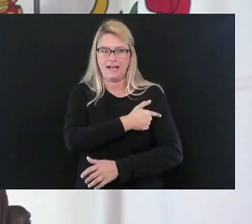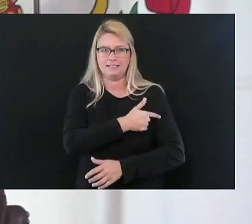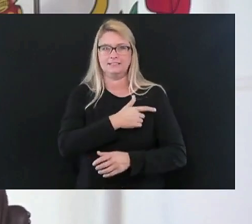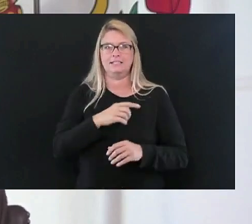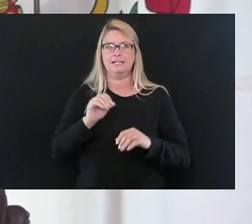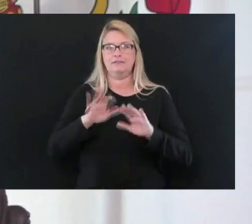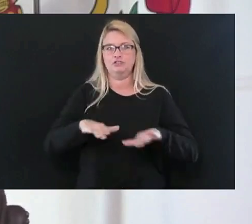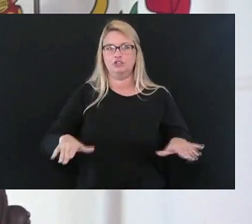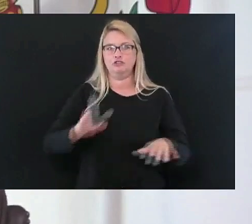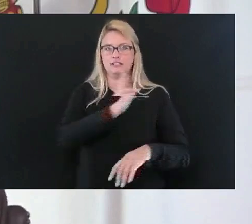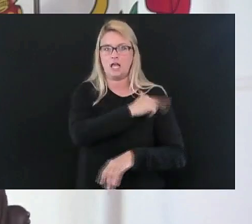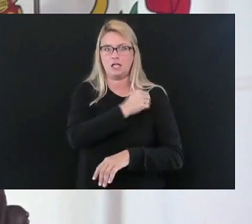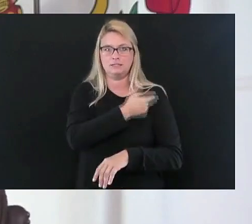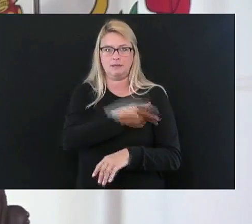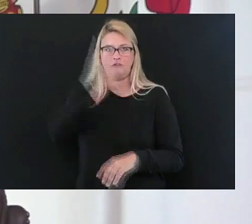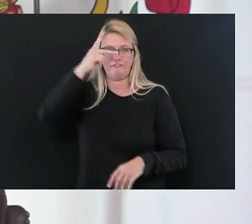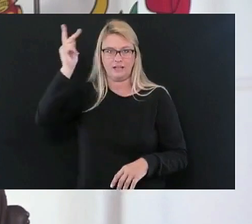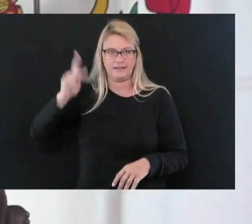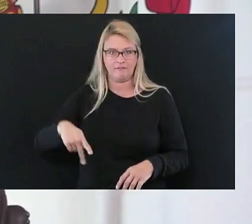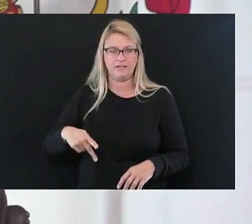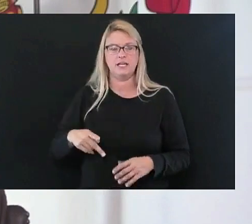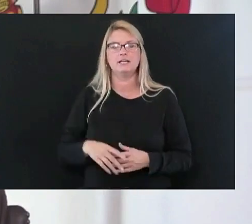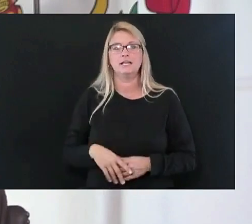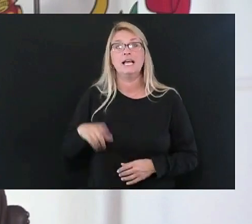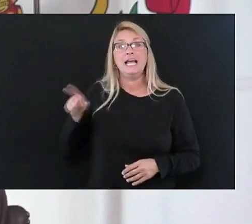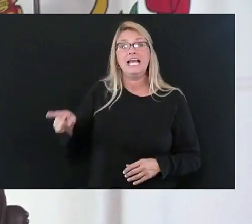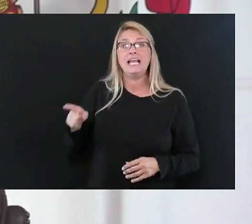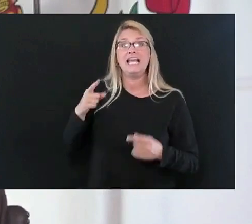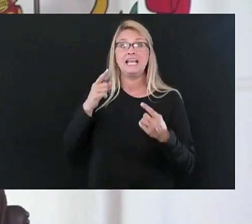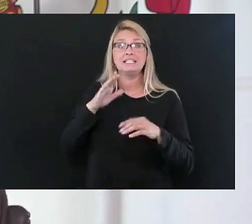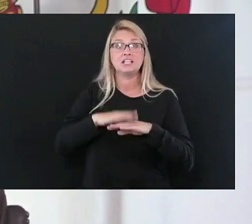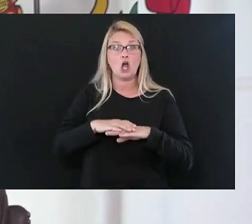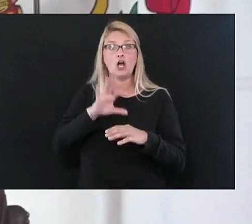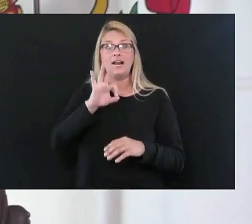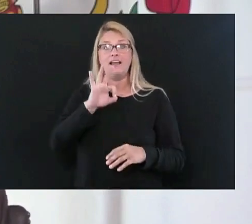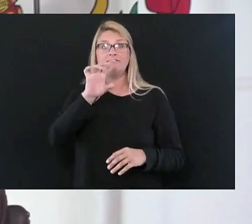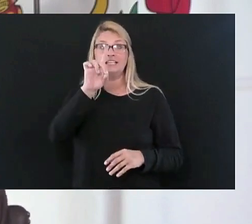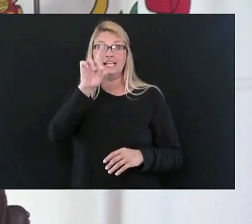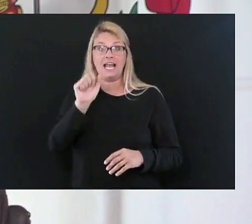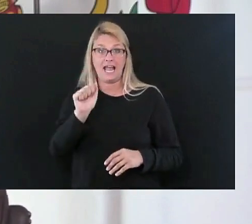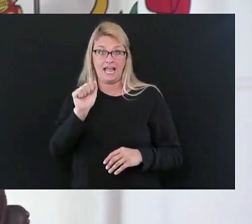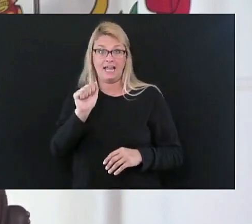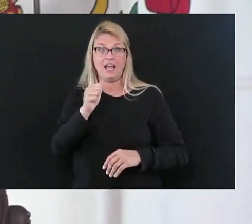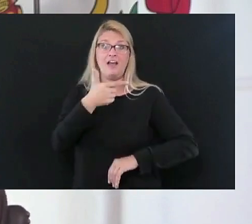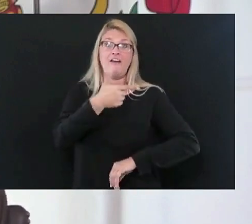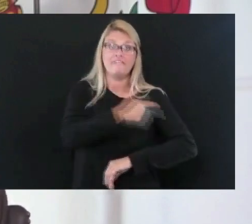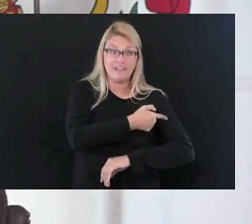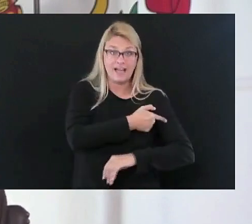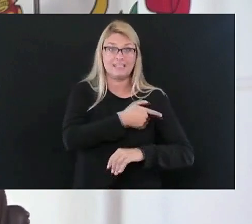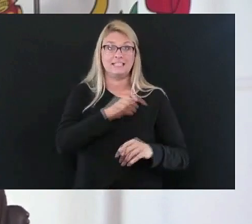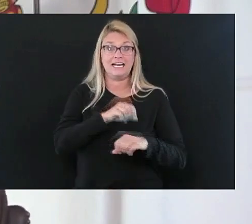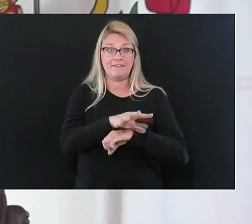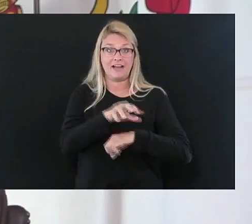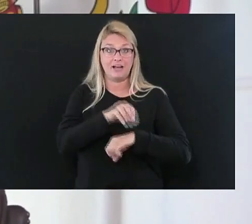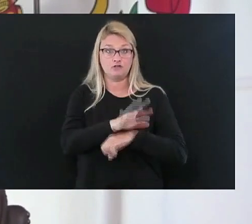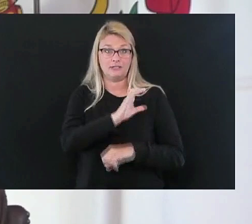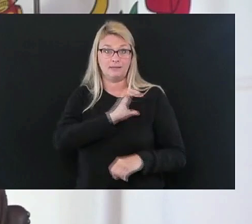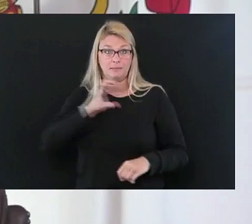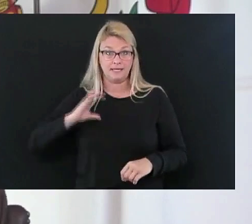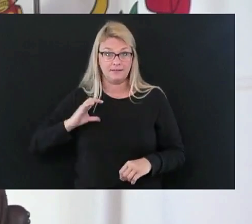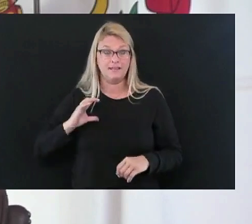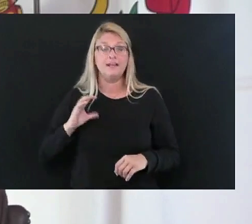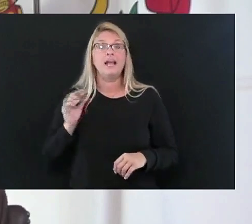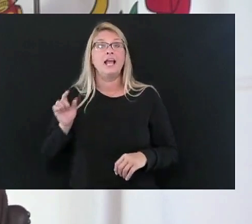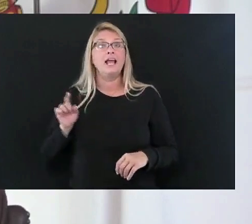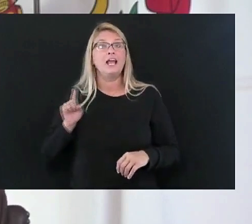Children's Hospital of Philadelphia, who is on the FDA Vaccine Advisory Committee.